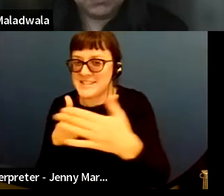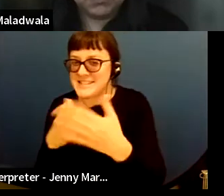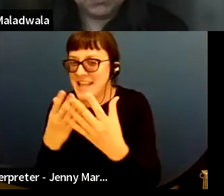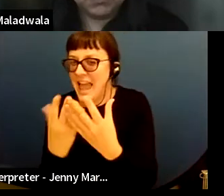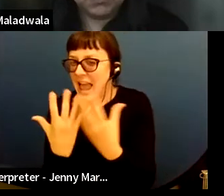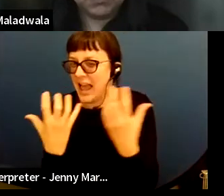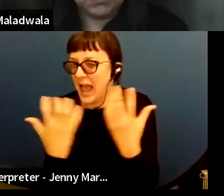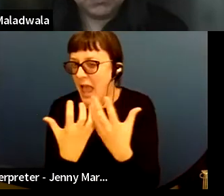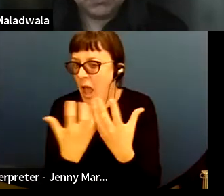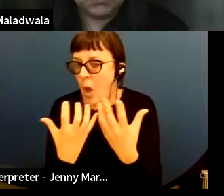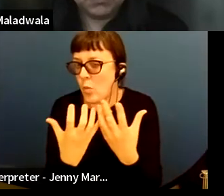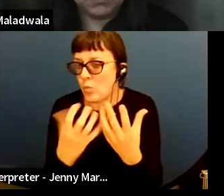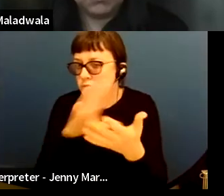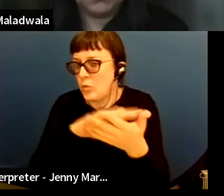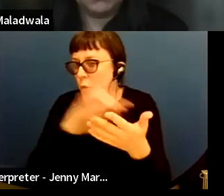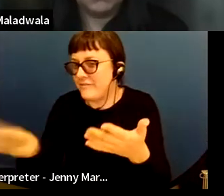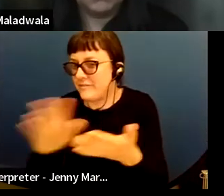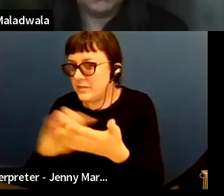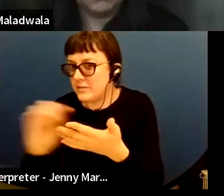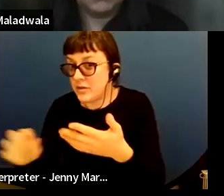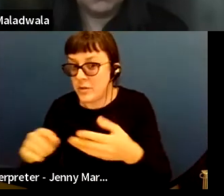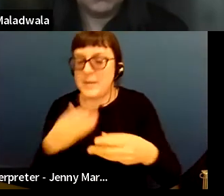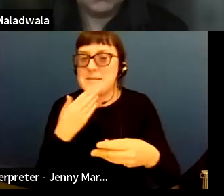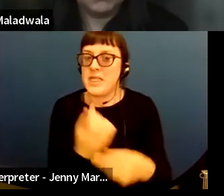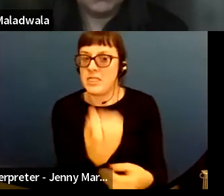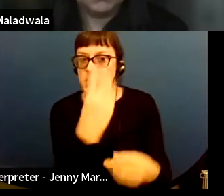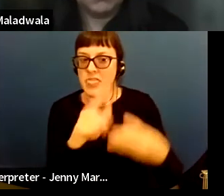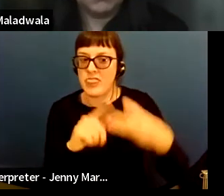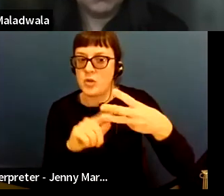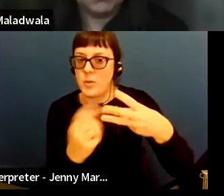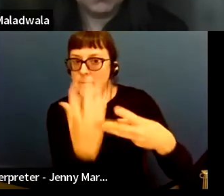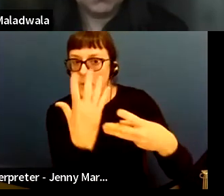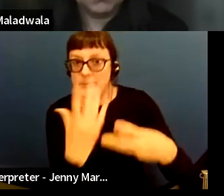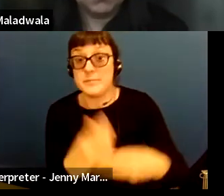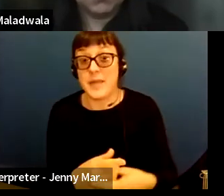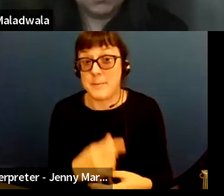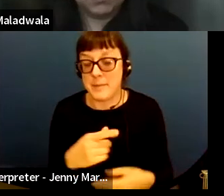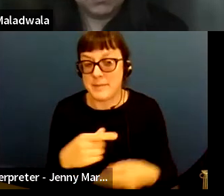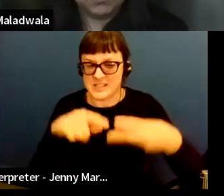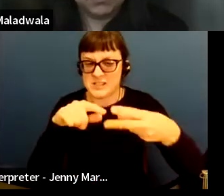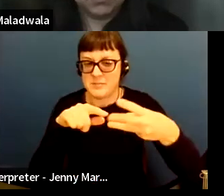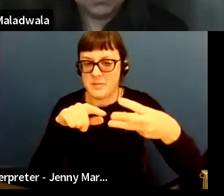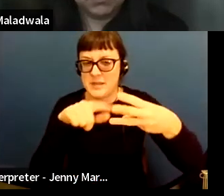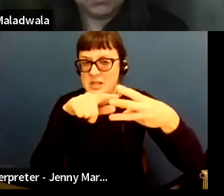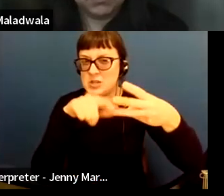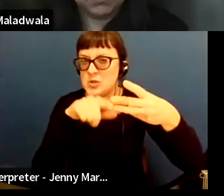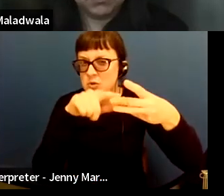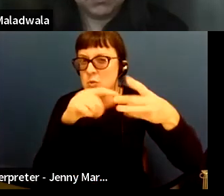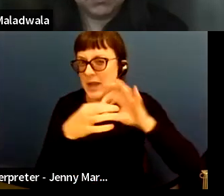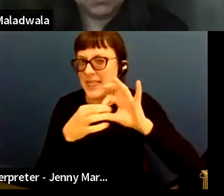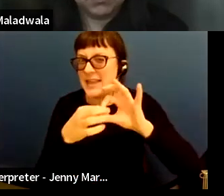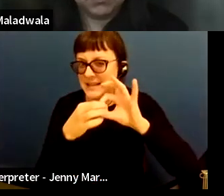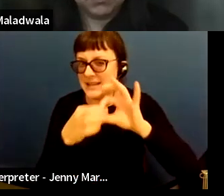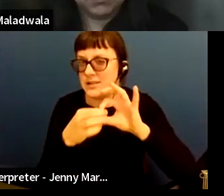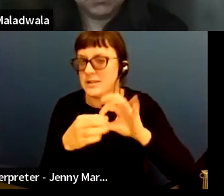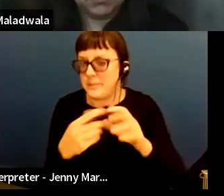be overcome? And actually, could you show the third question as well? Because maybe these two are linked, considering what we've